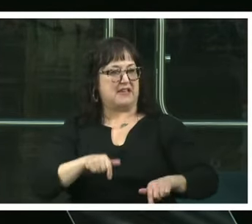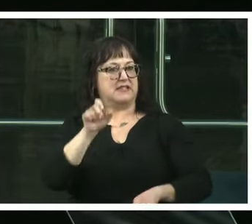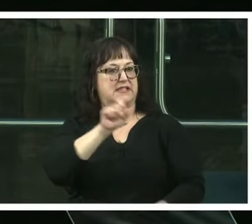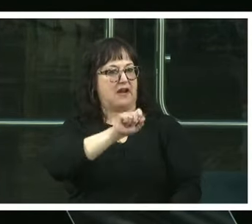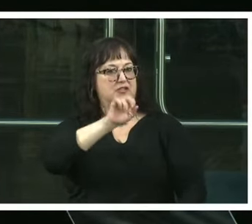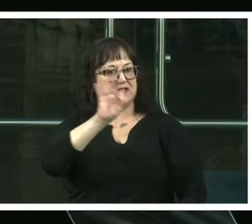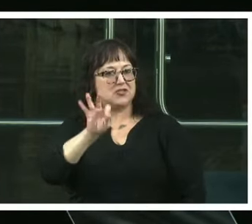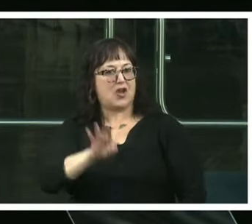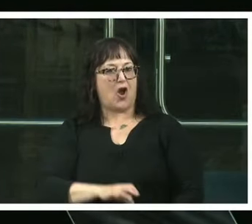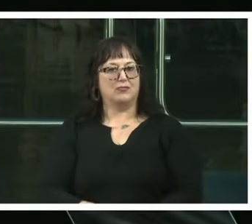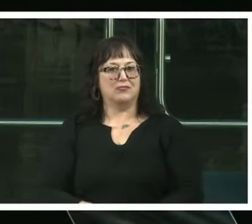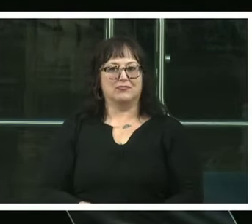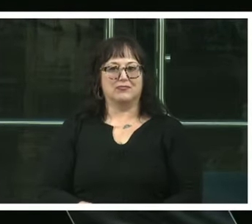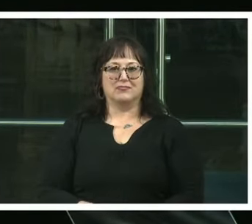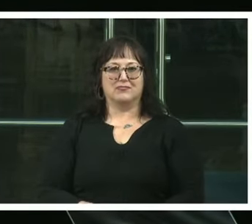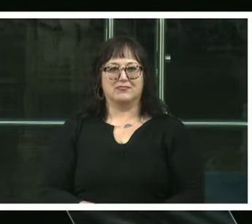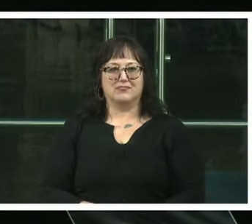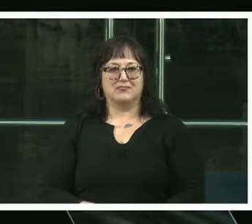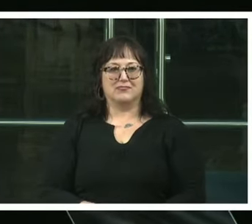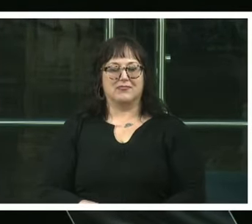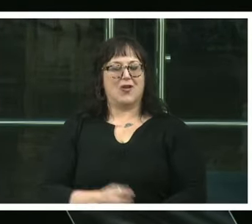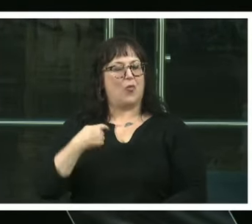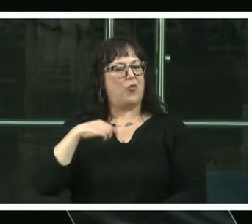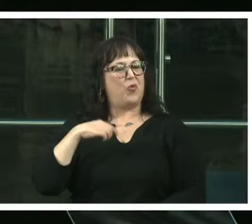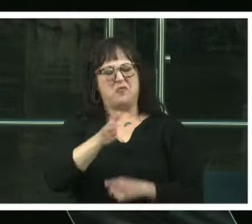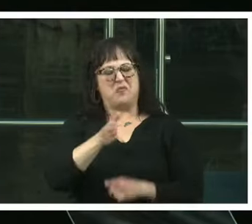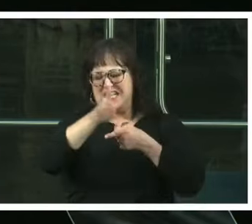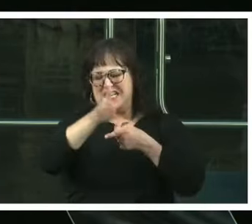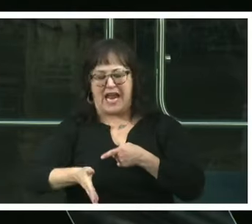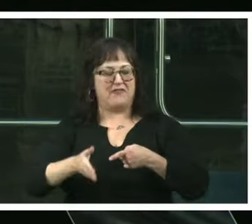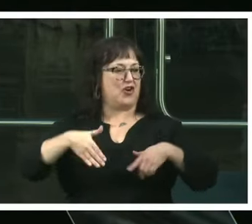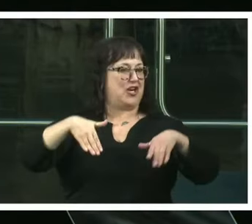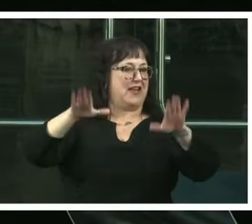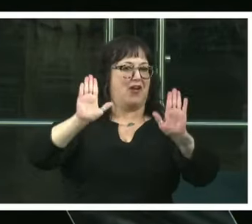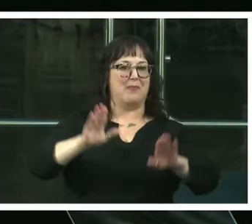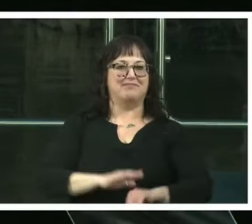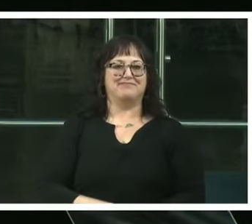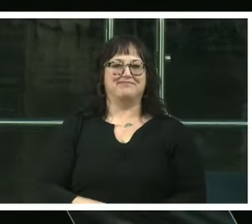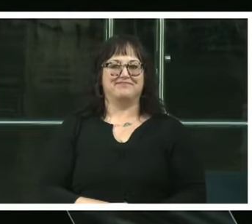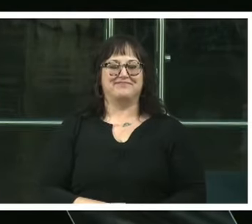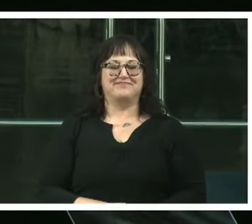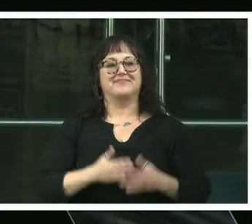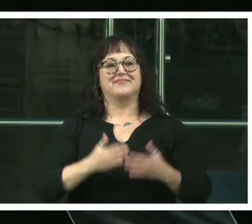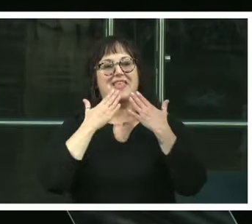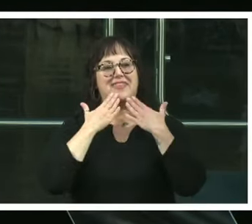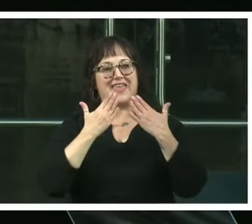Francisco, and we will never, ever give up. Thank you.